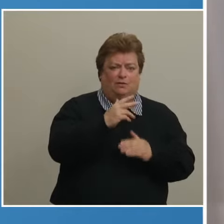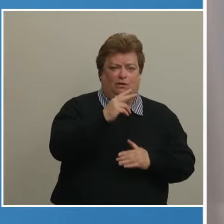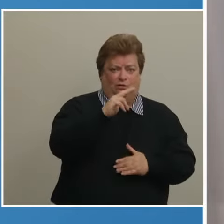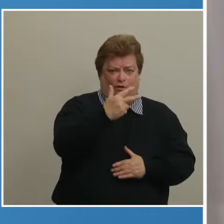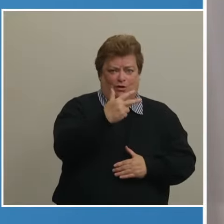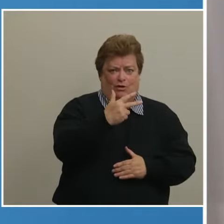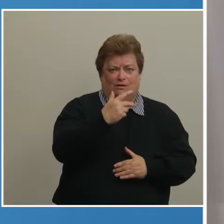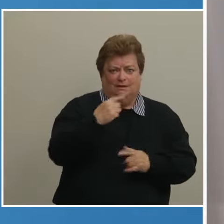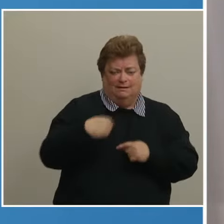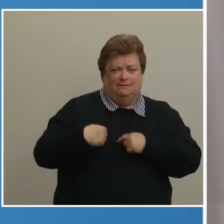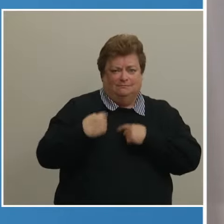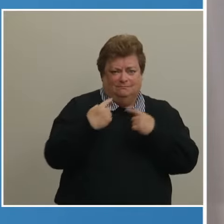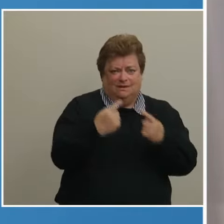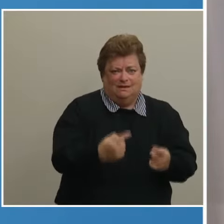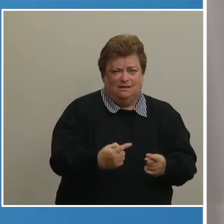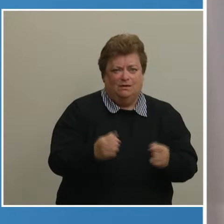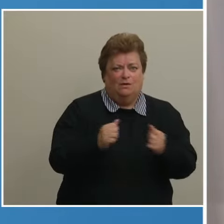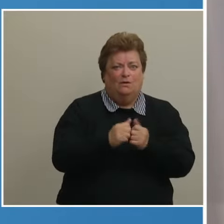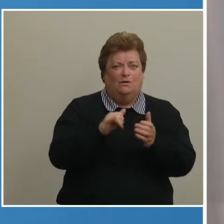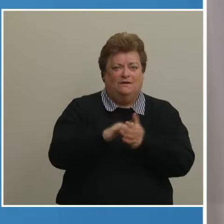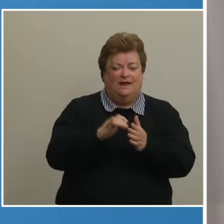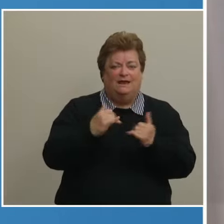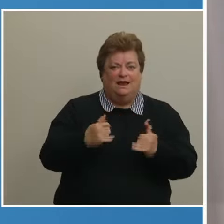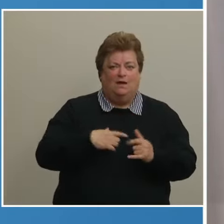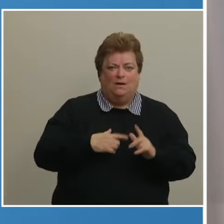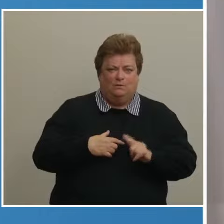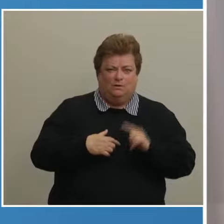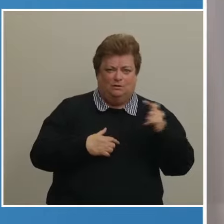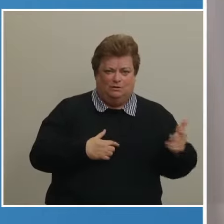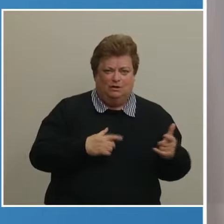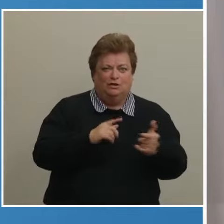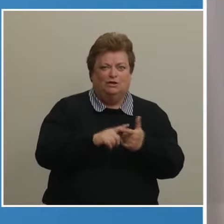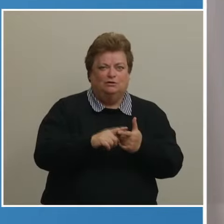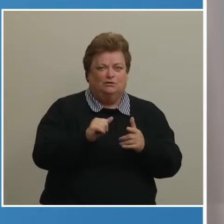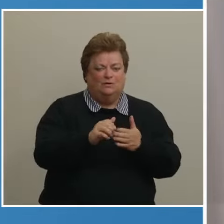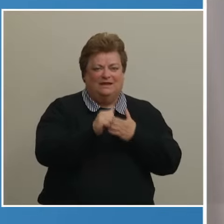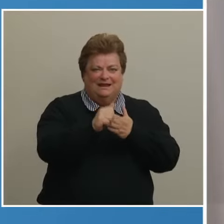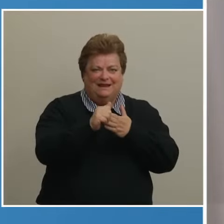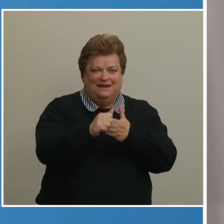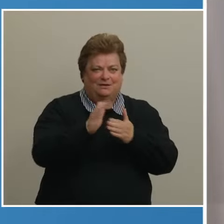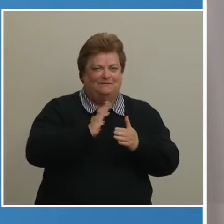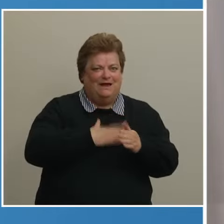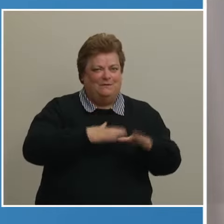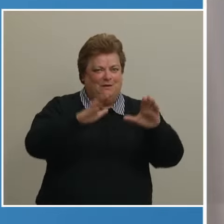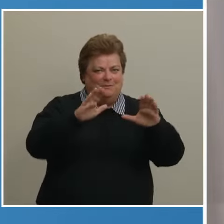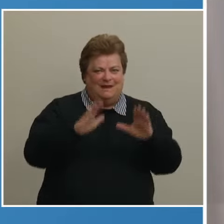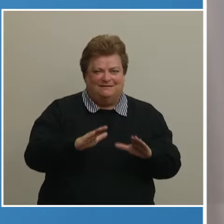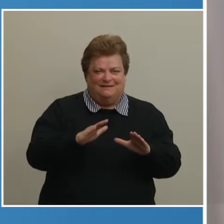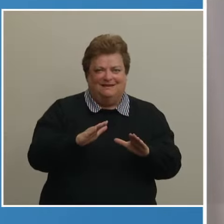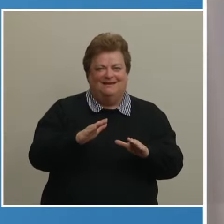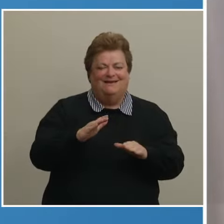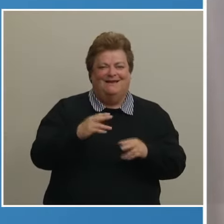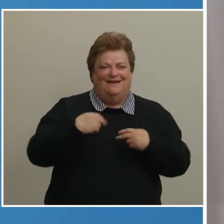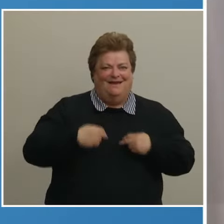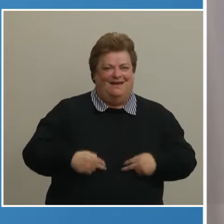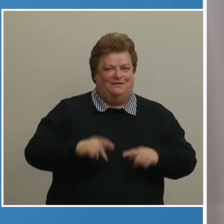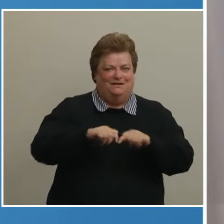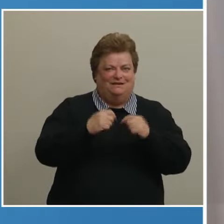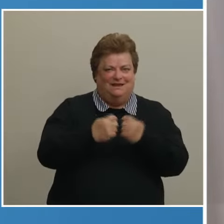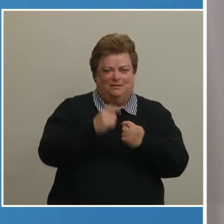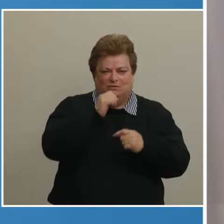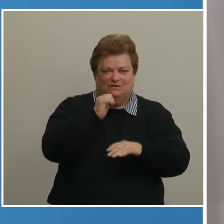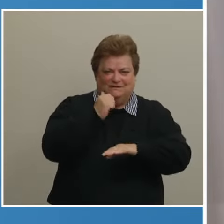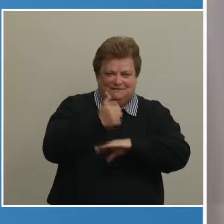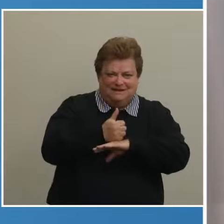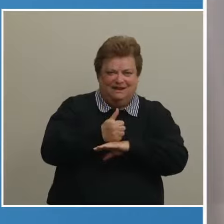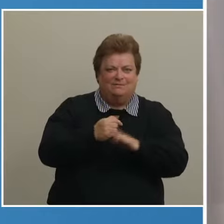recent weeks. And with that, I will turn this briefing over to the leader of our amazing local public health team, which has set an incredible